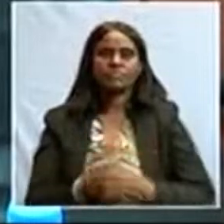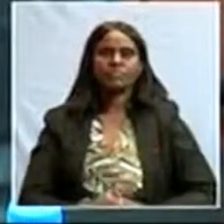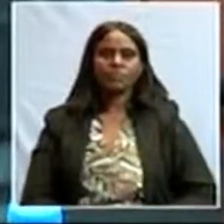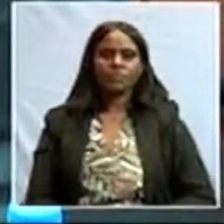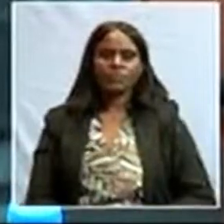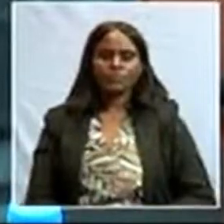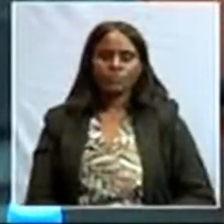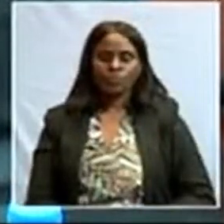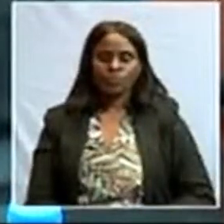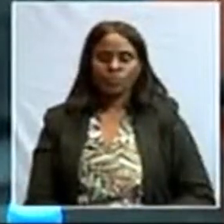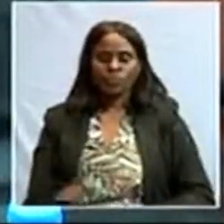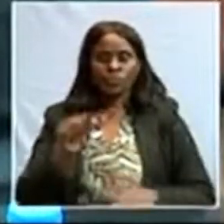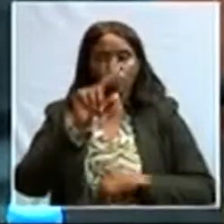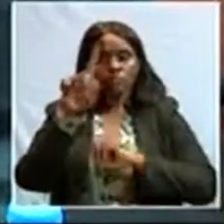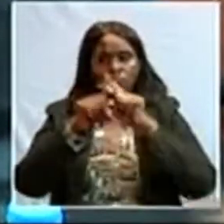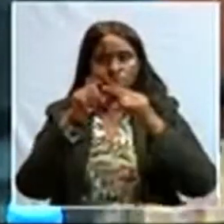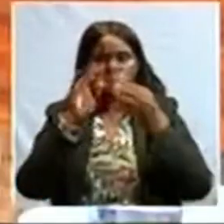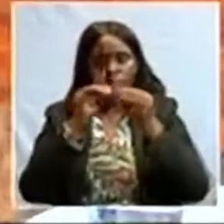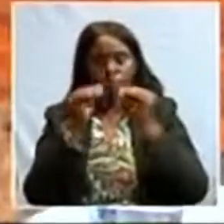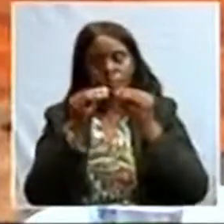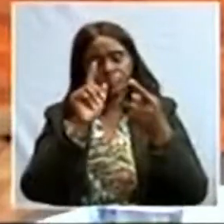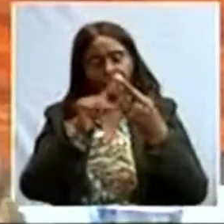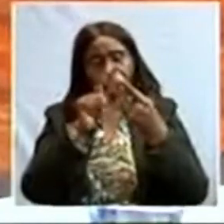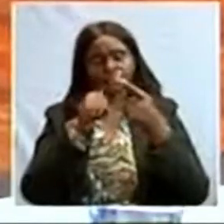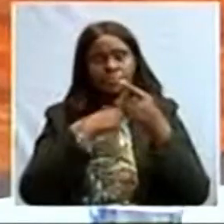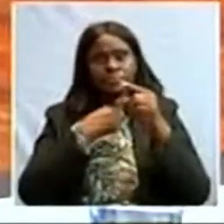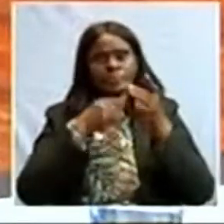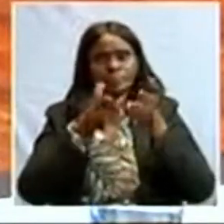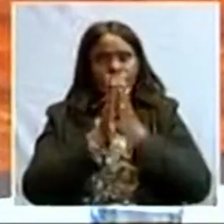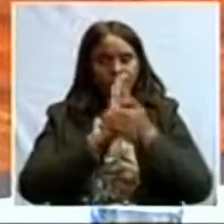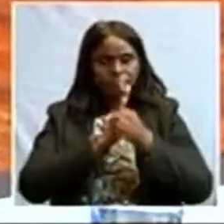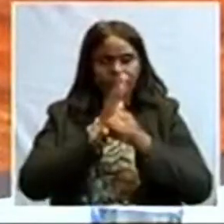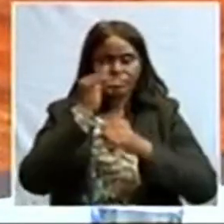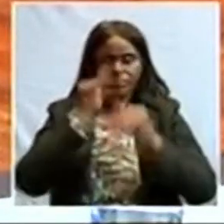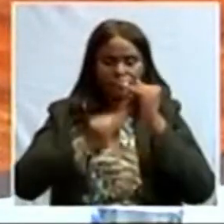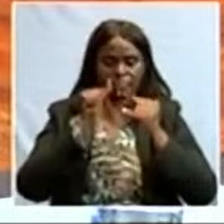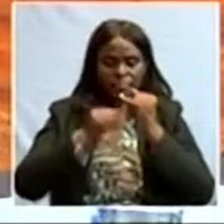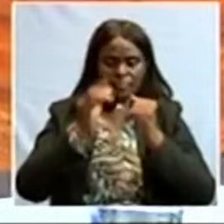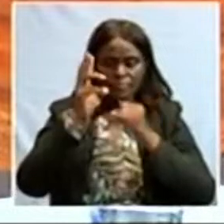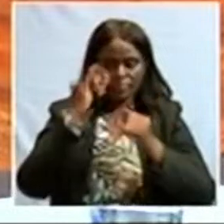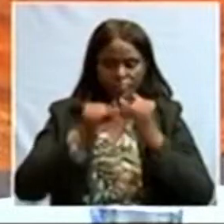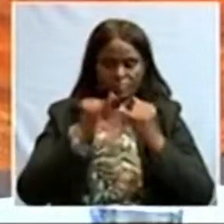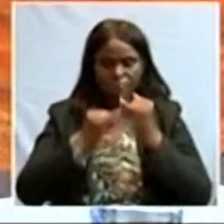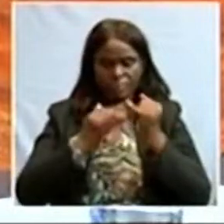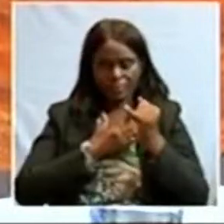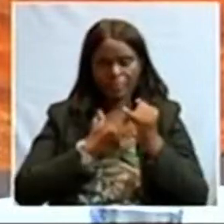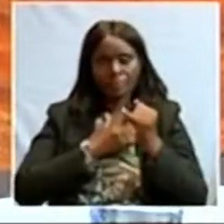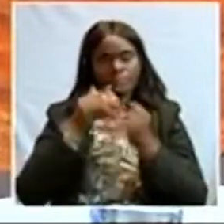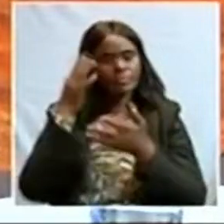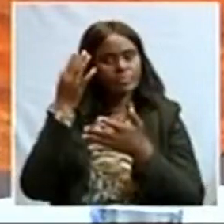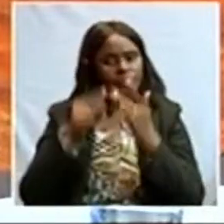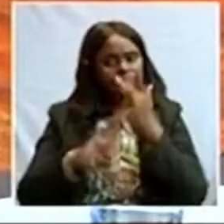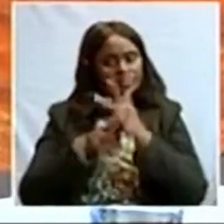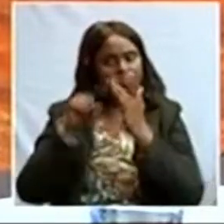Okay, so that's question number one. Let me also ask, when we conclude as we go this direction. So my town clerk is,